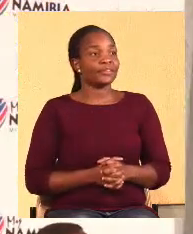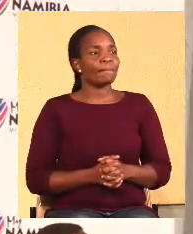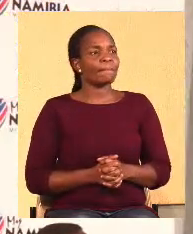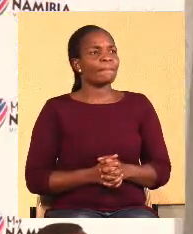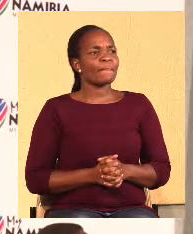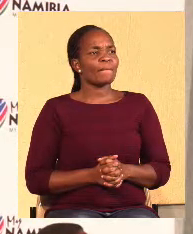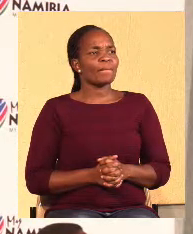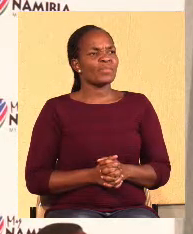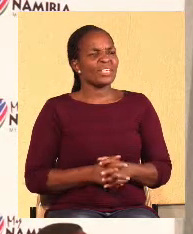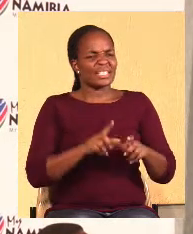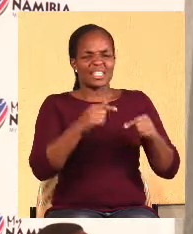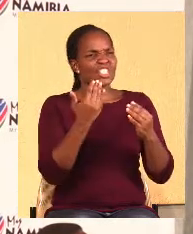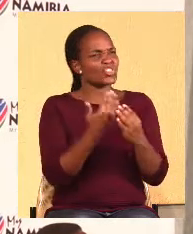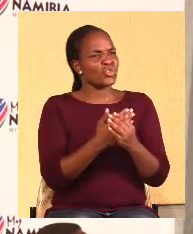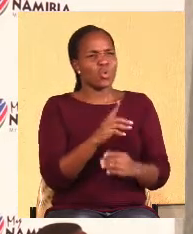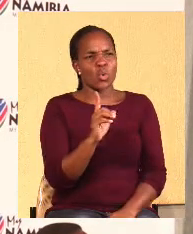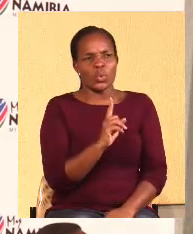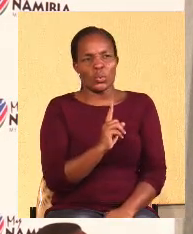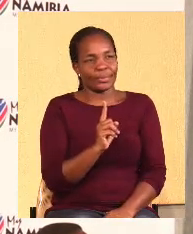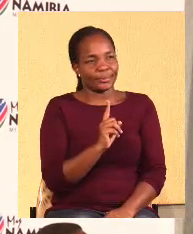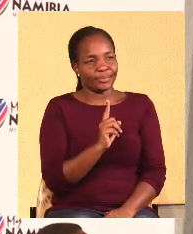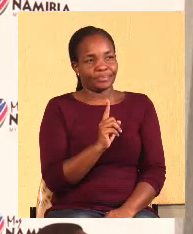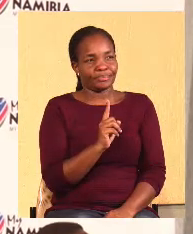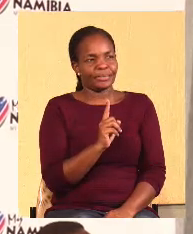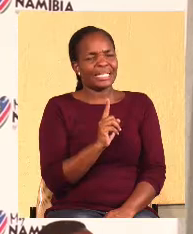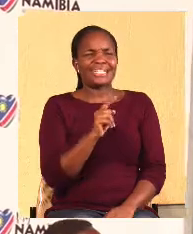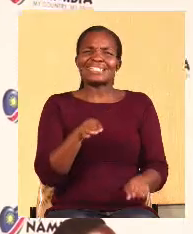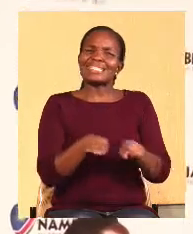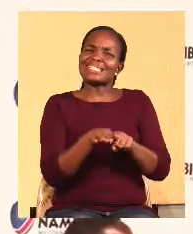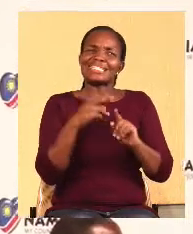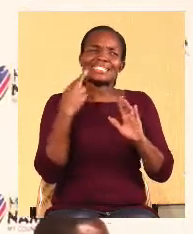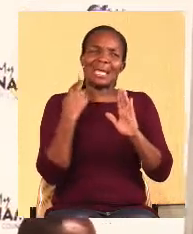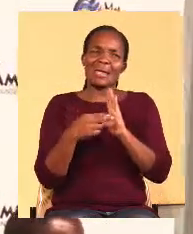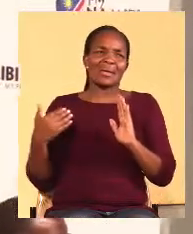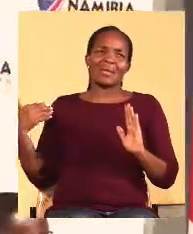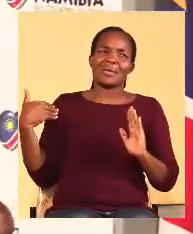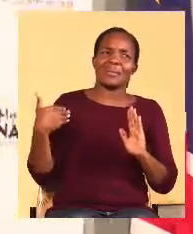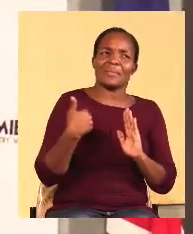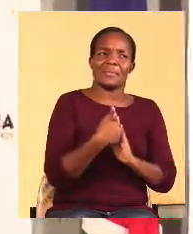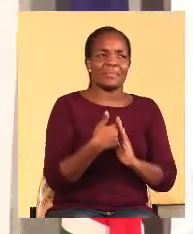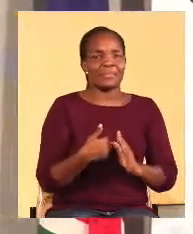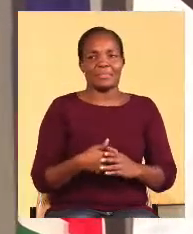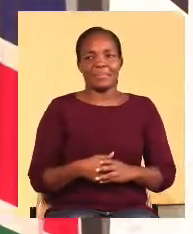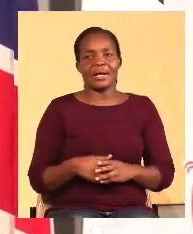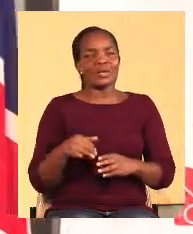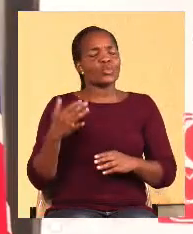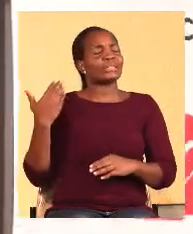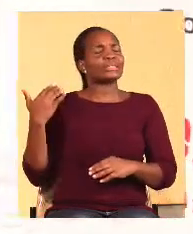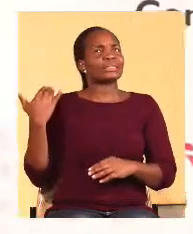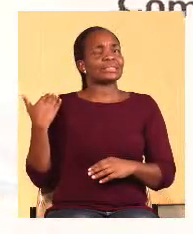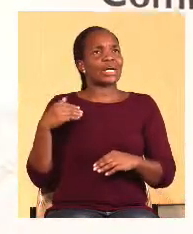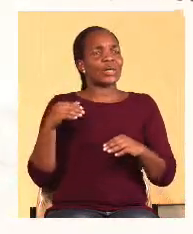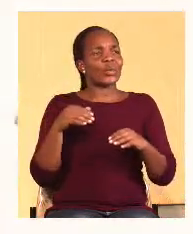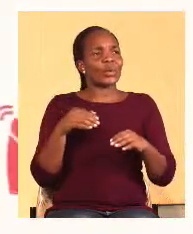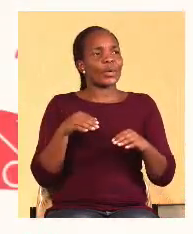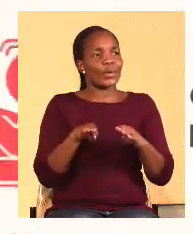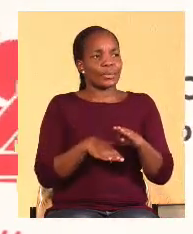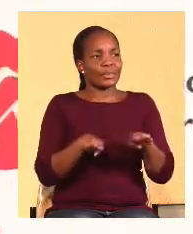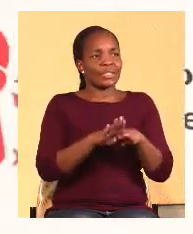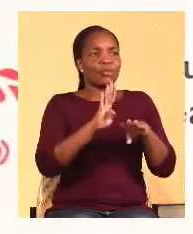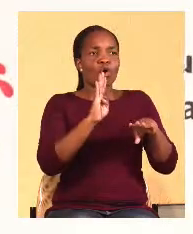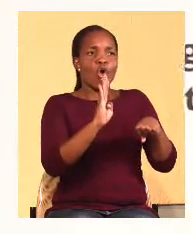it's not new. This has been, these are the same protocols that have been imposed on those that are in a formal